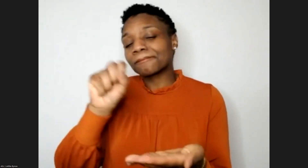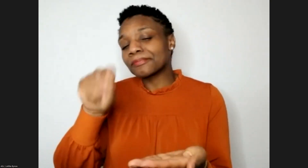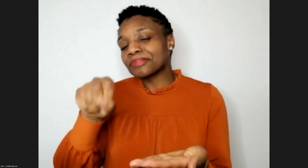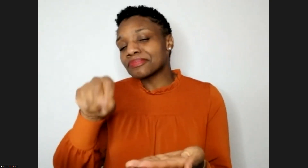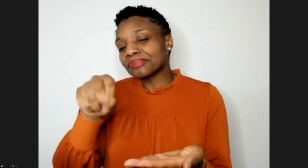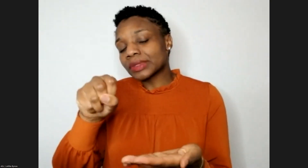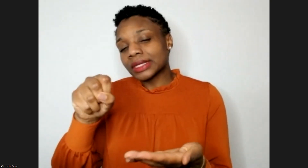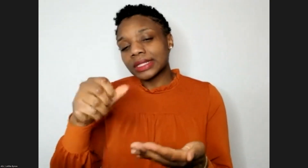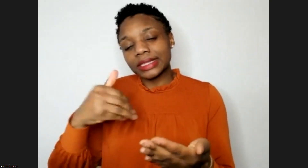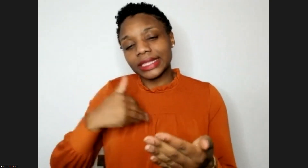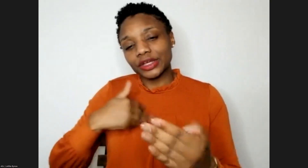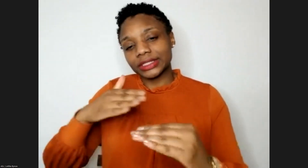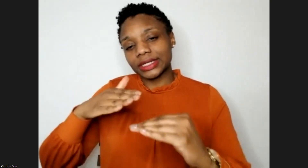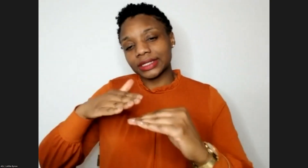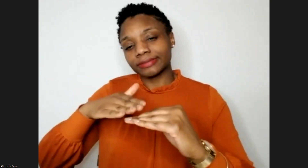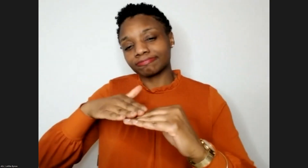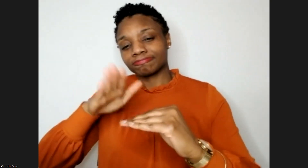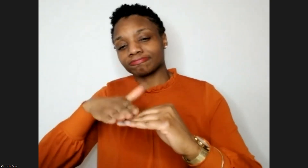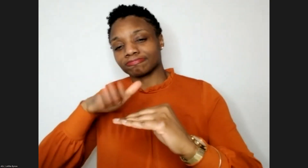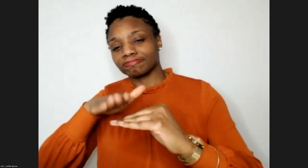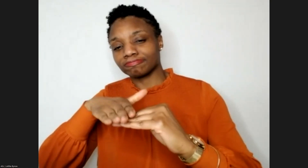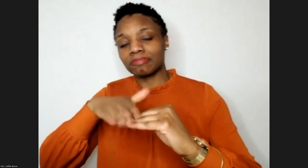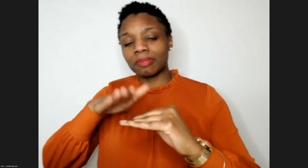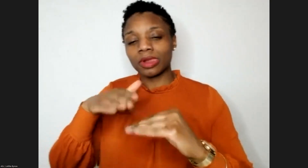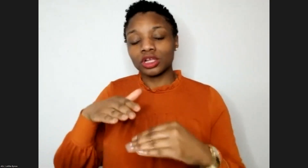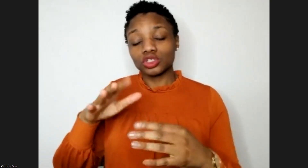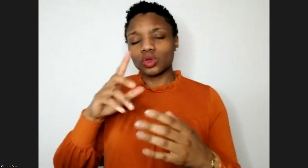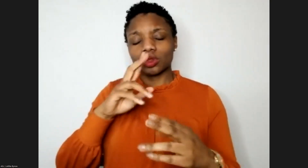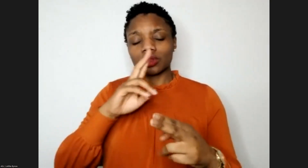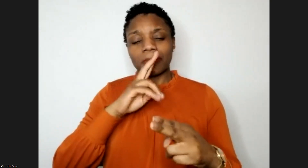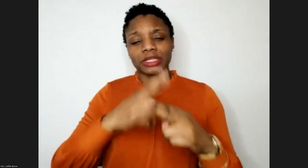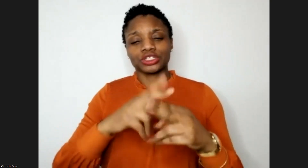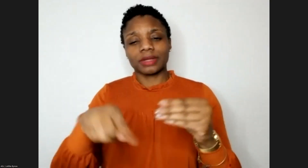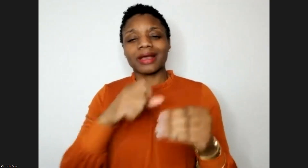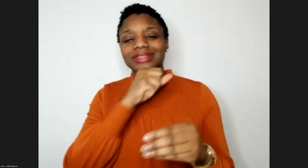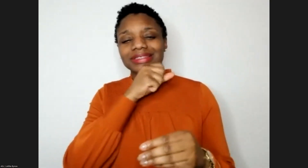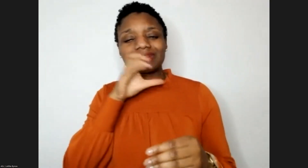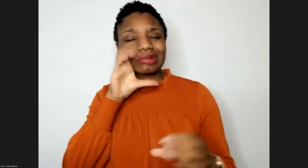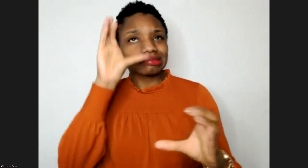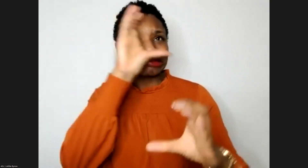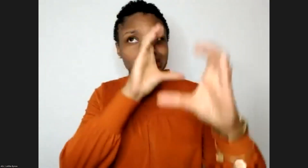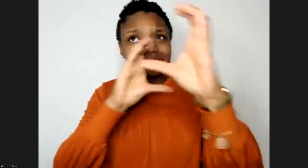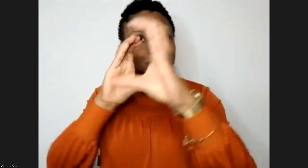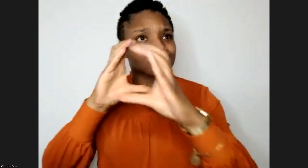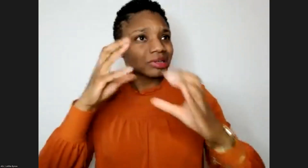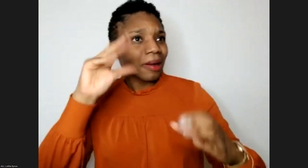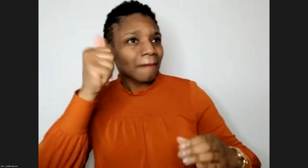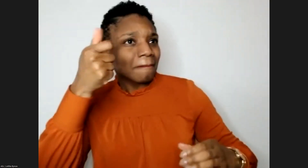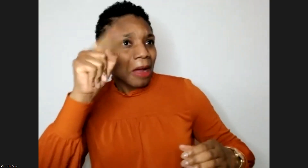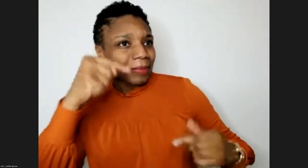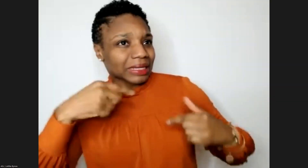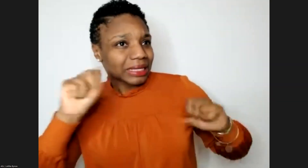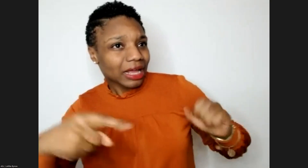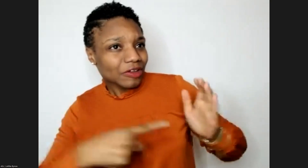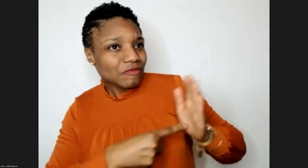the folks who you mentioned around seniors who cannot find affordable housing, there is an